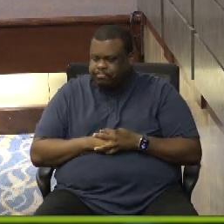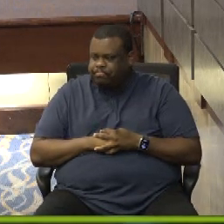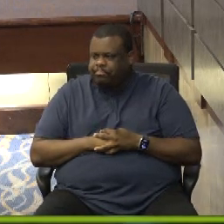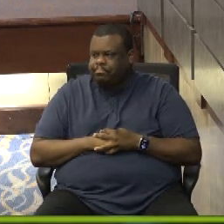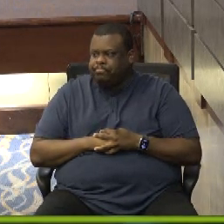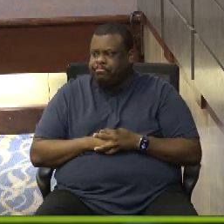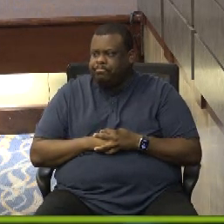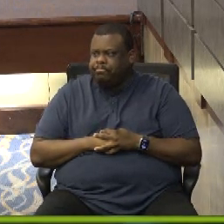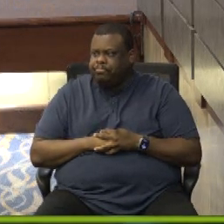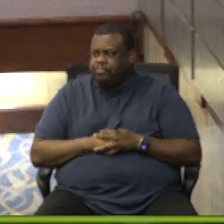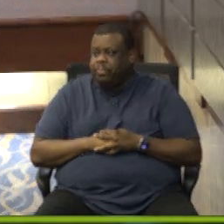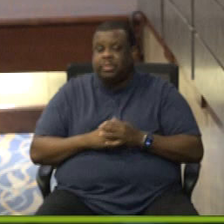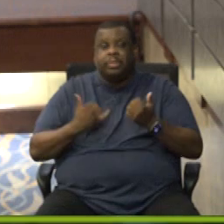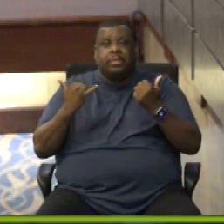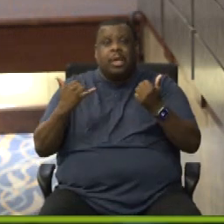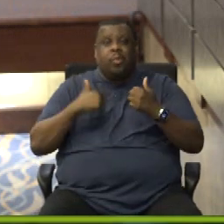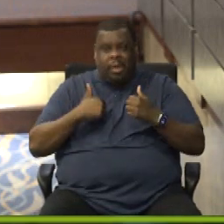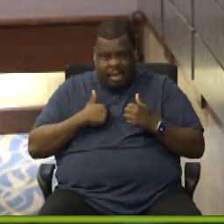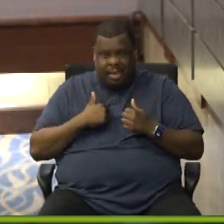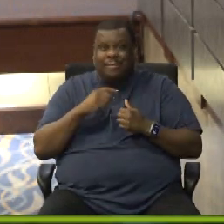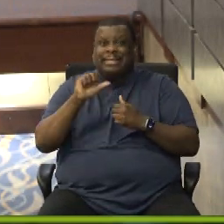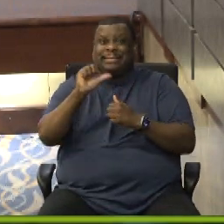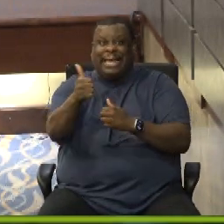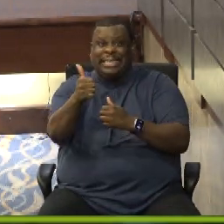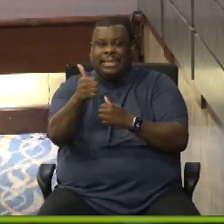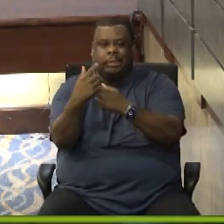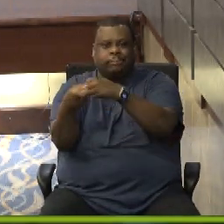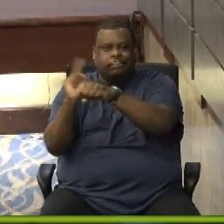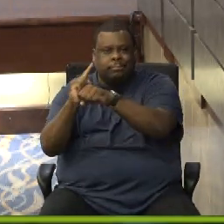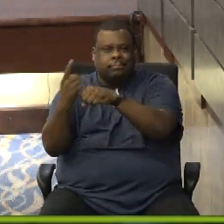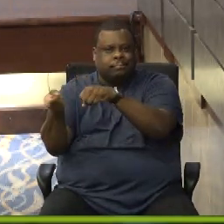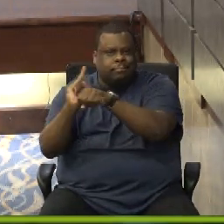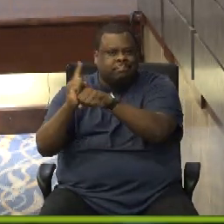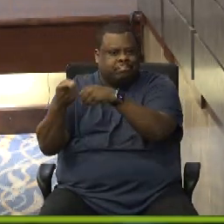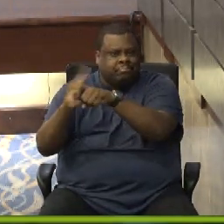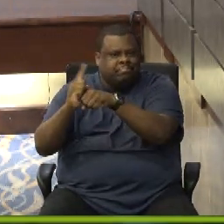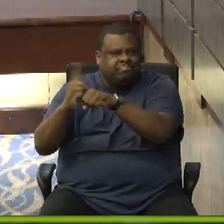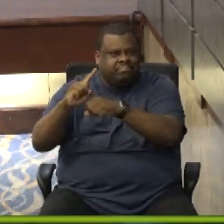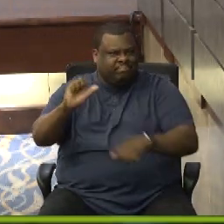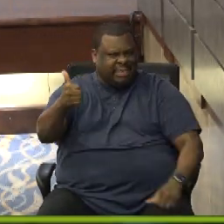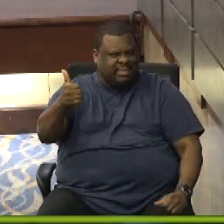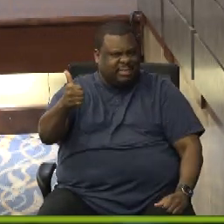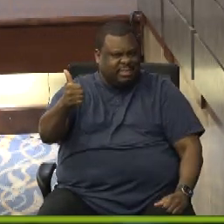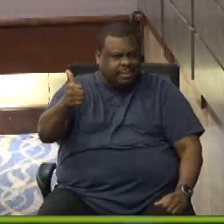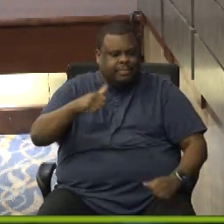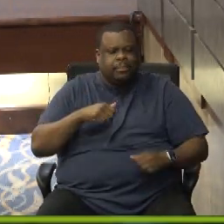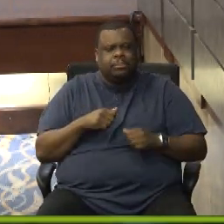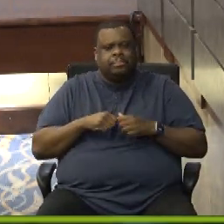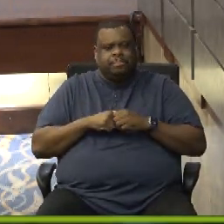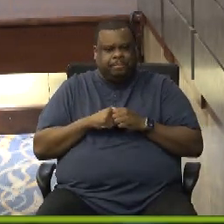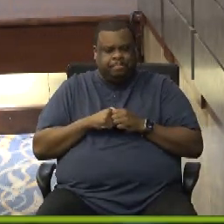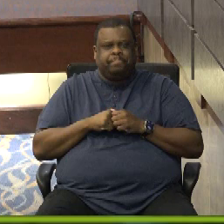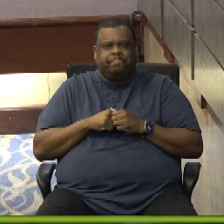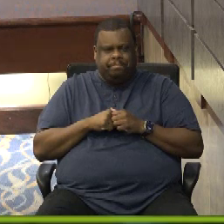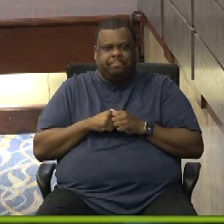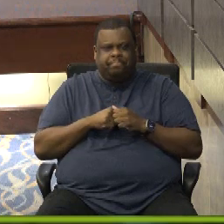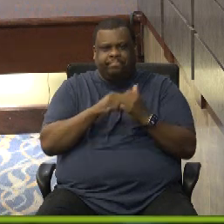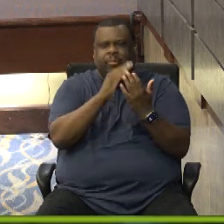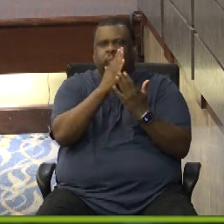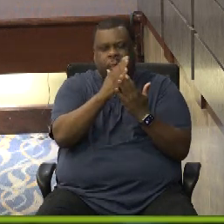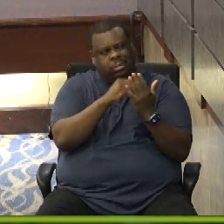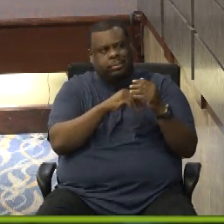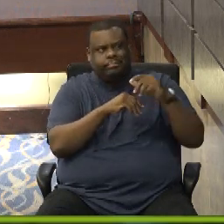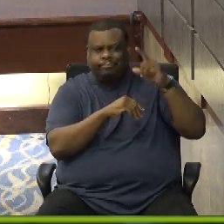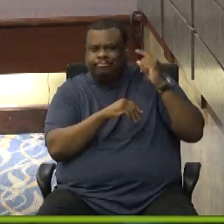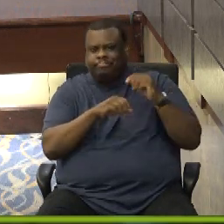We have 10 public hearings today. Clint Peters, Director of Development Services, will highlight our planning public hearing items in the work